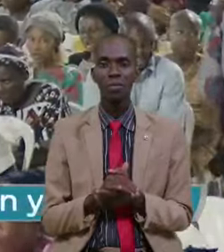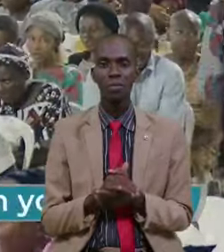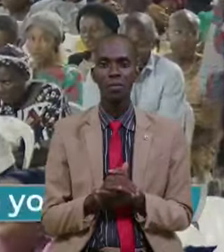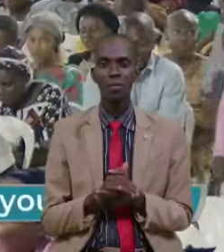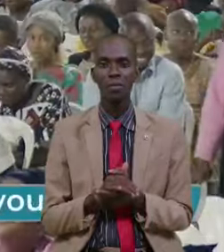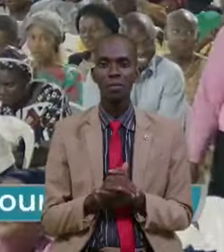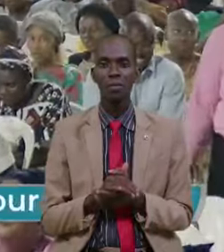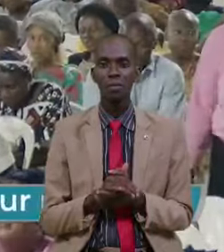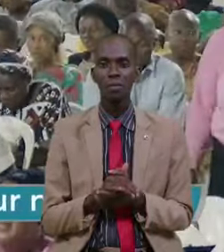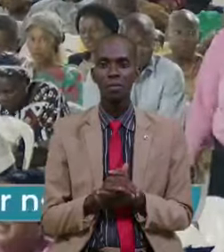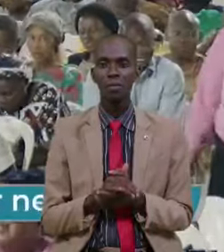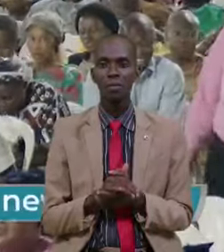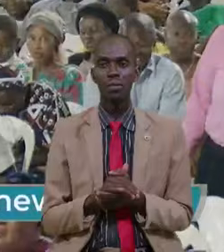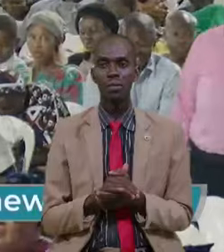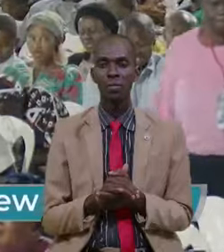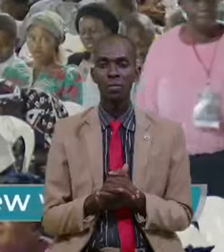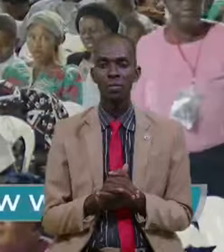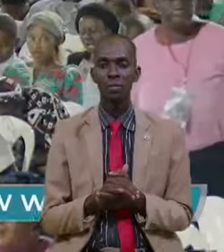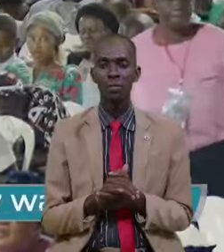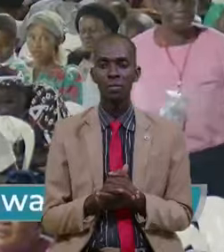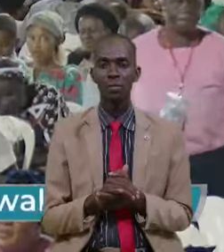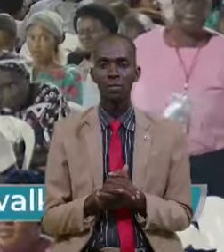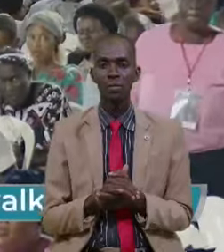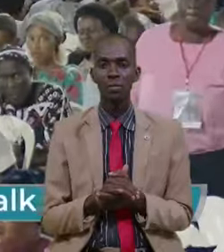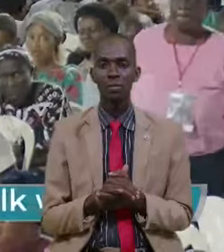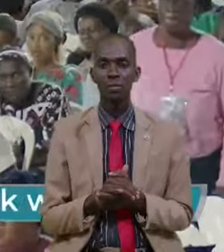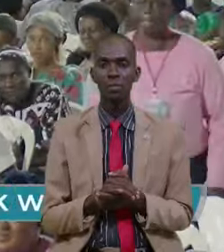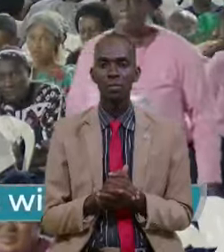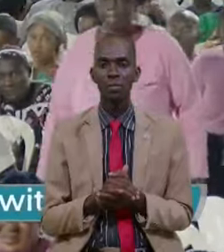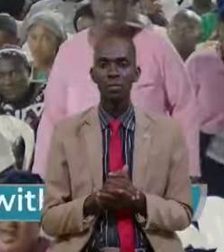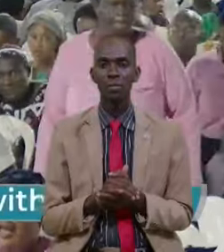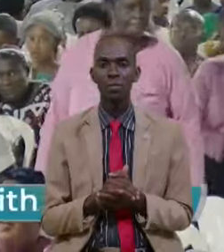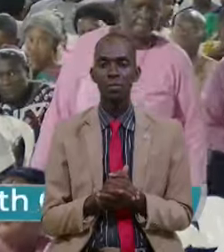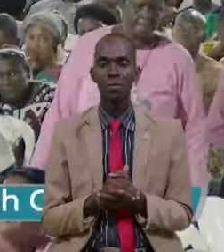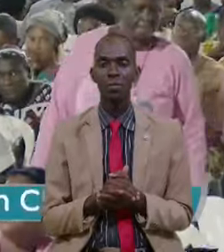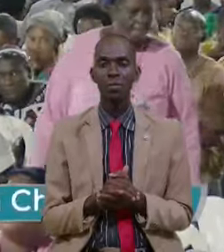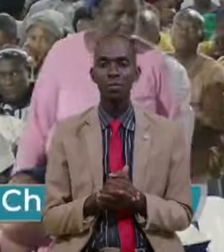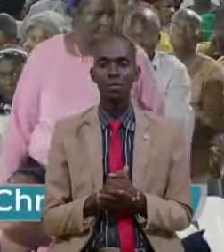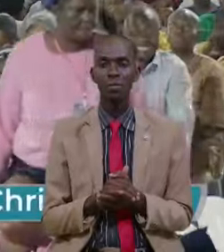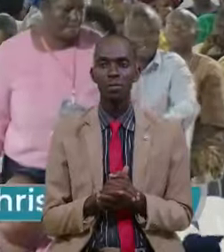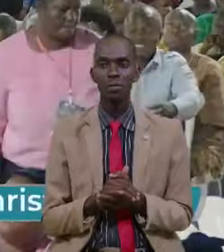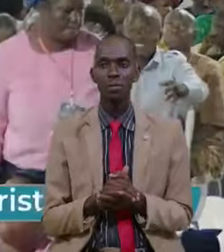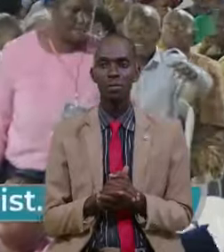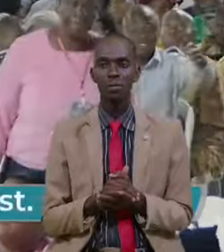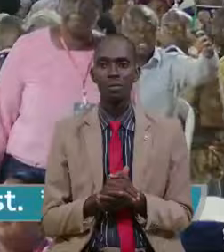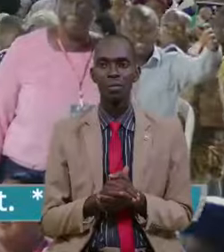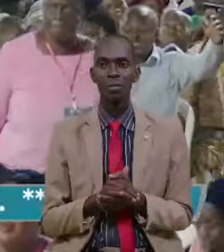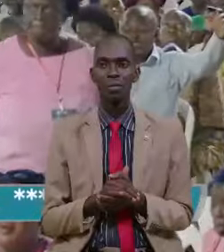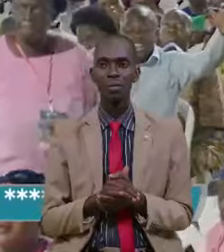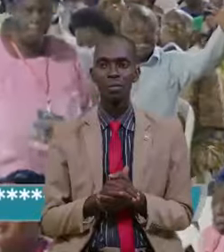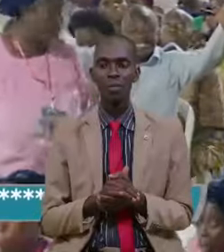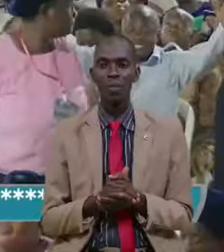Thank you very much. Thank you very much. Thank you very much. And we all rise up